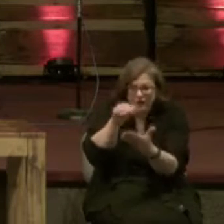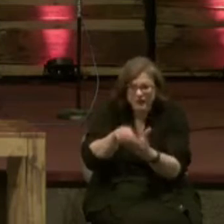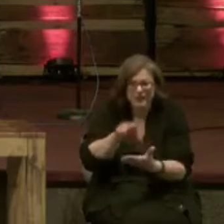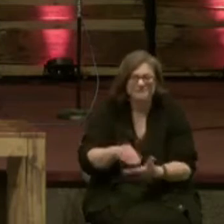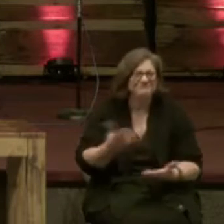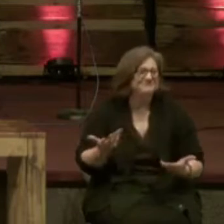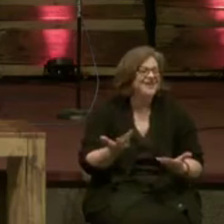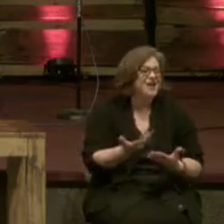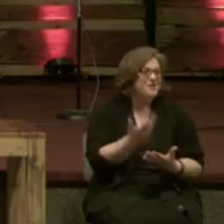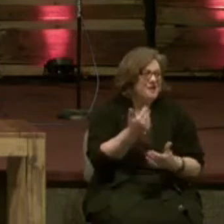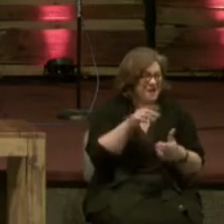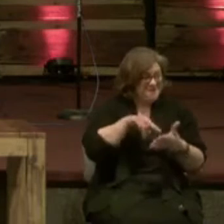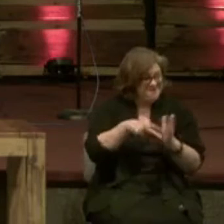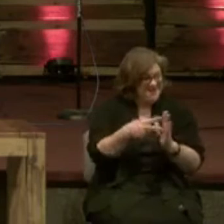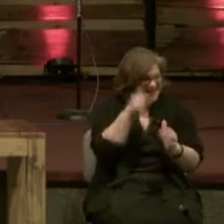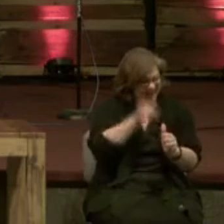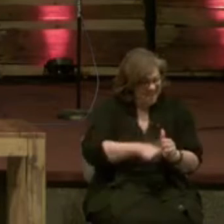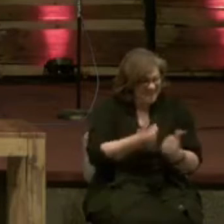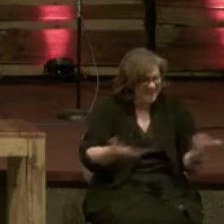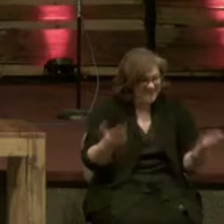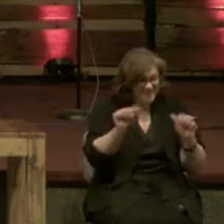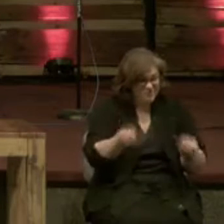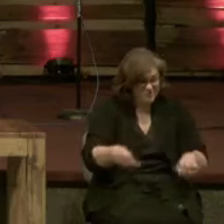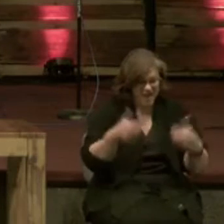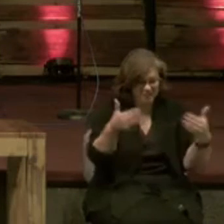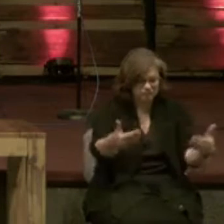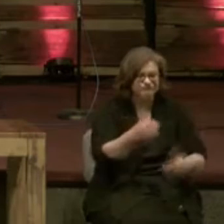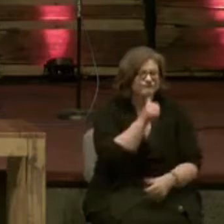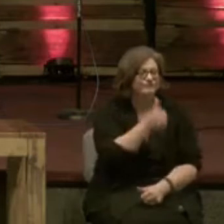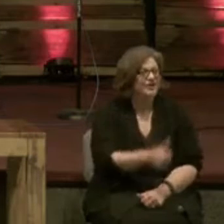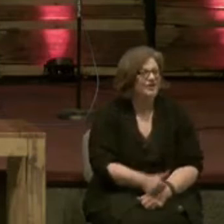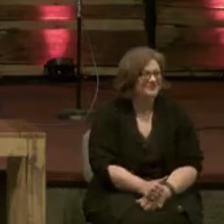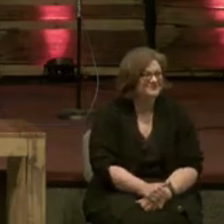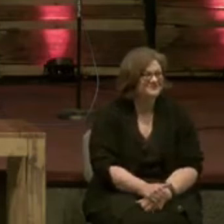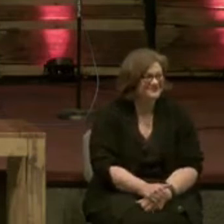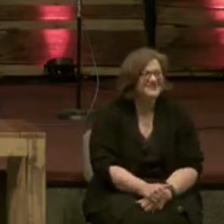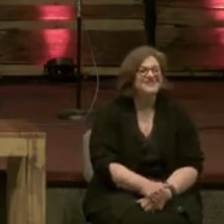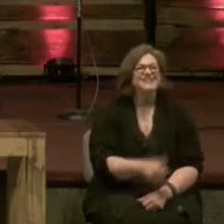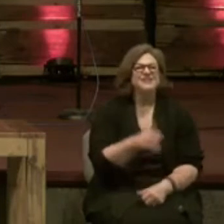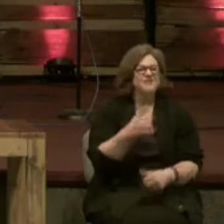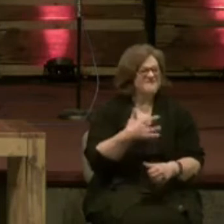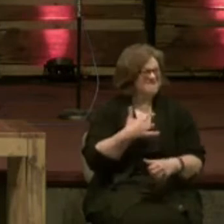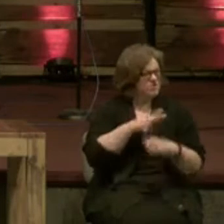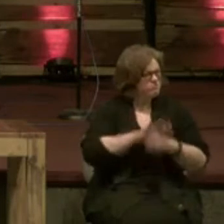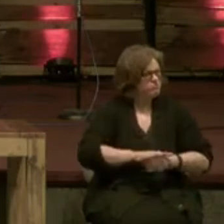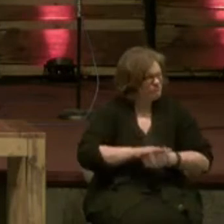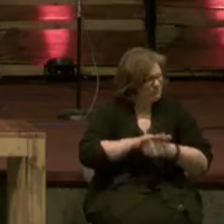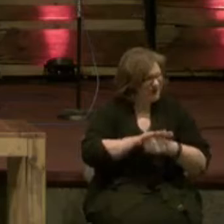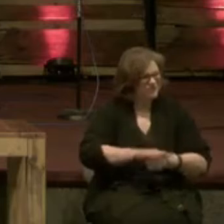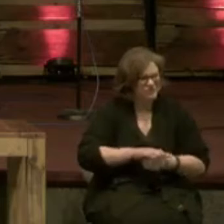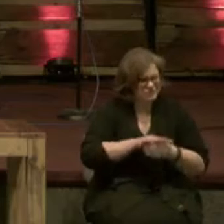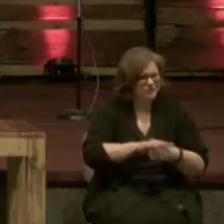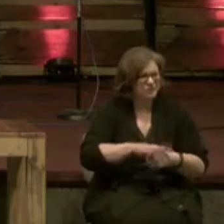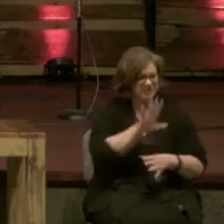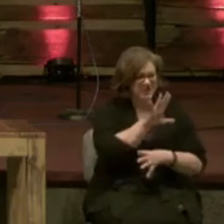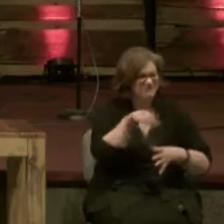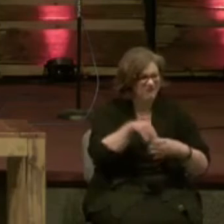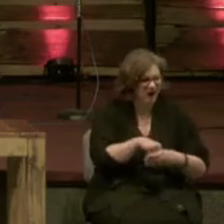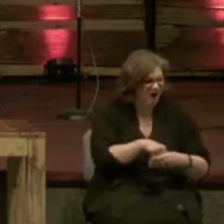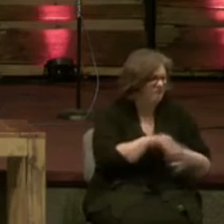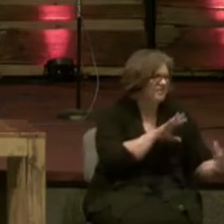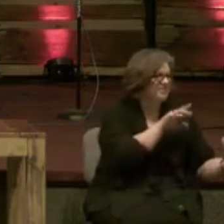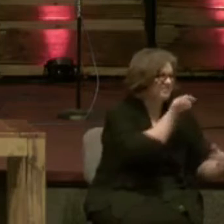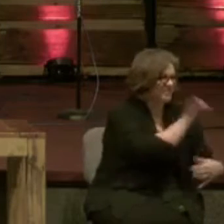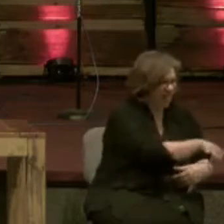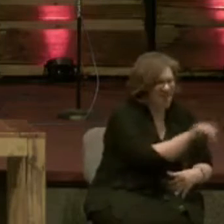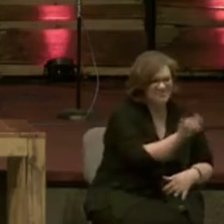find sometimes this pressure to be everywhere. Sometimes it's put on us by ourselves. Sometimes it's put